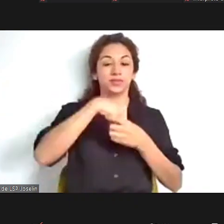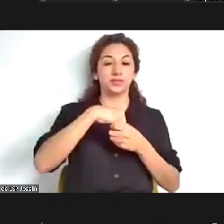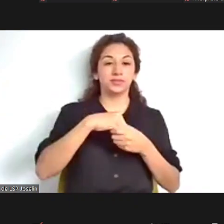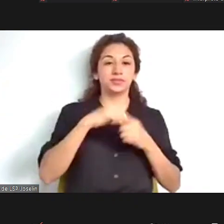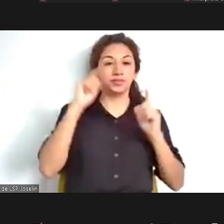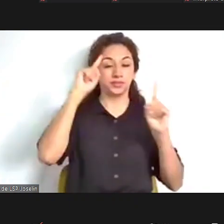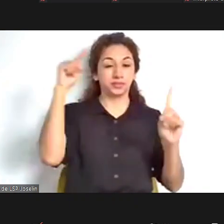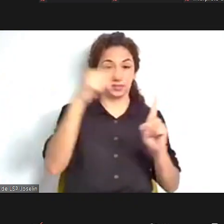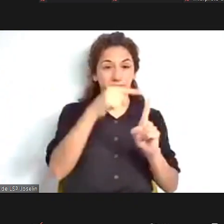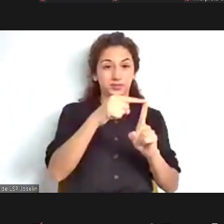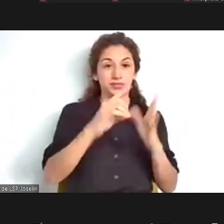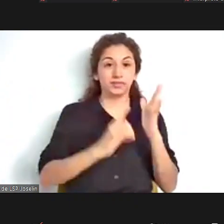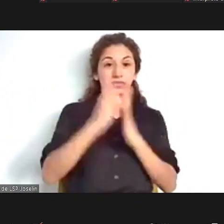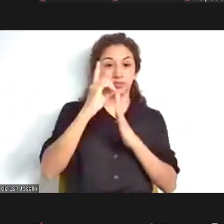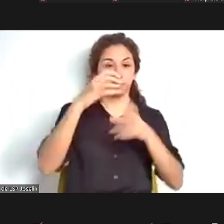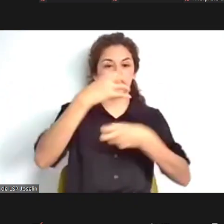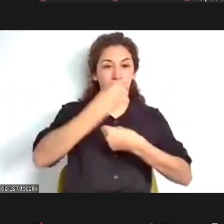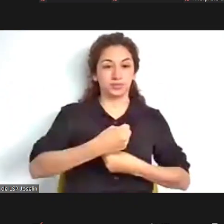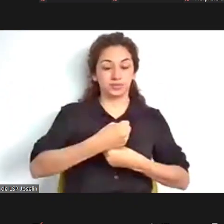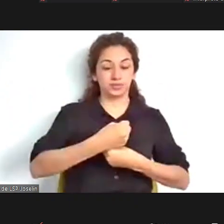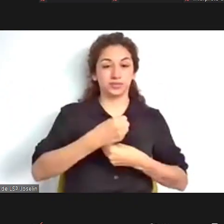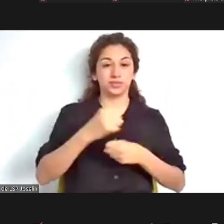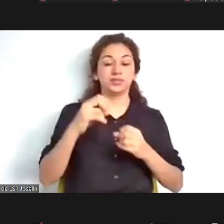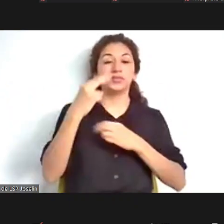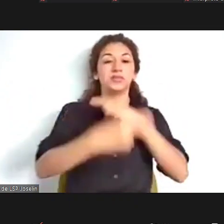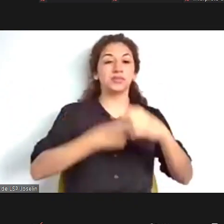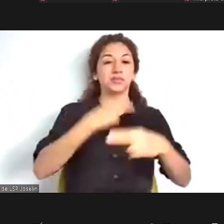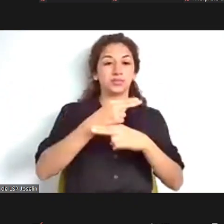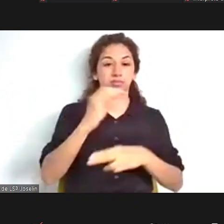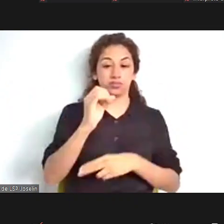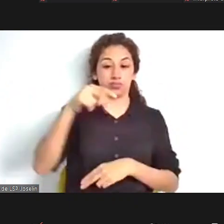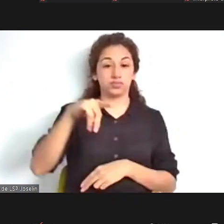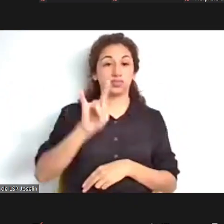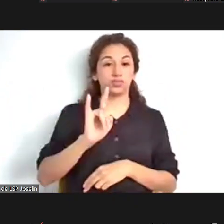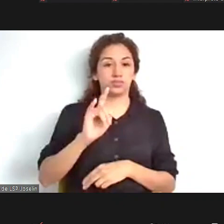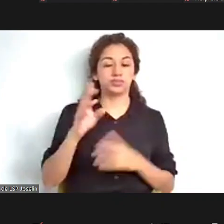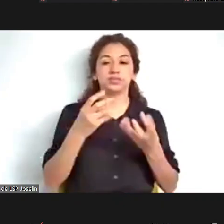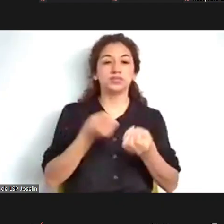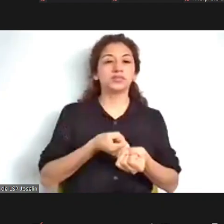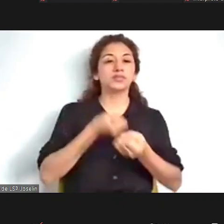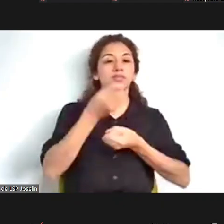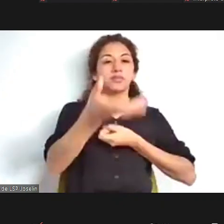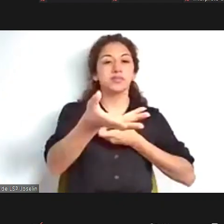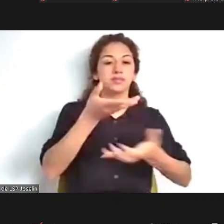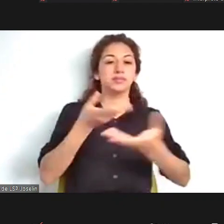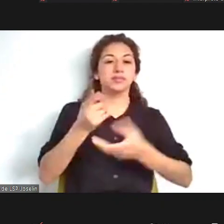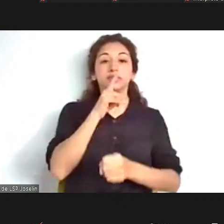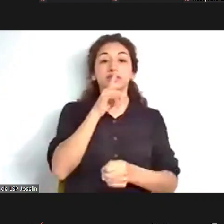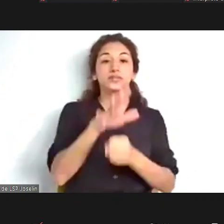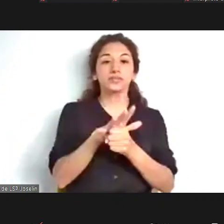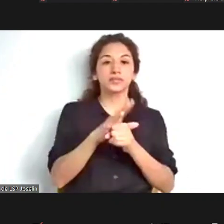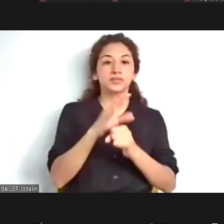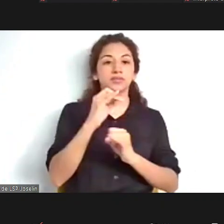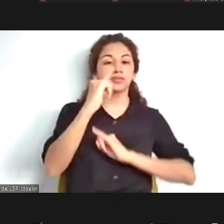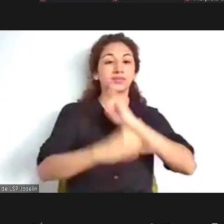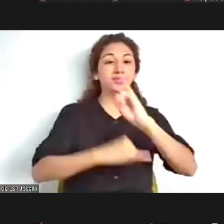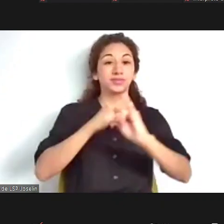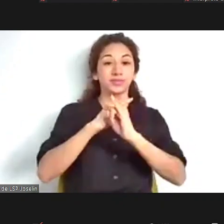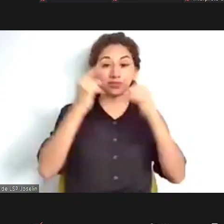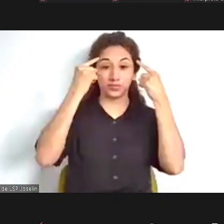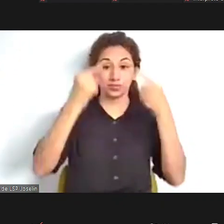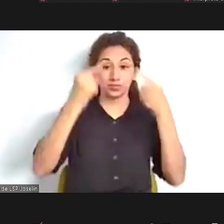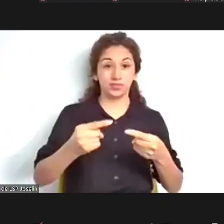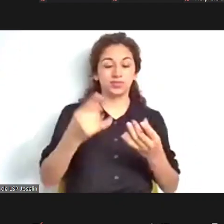united nations agencies and i also wanted to uh appreciate